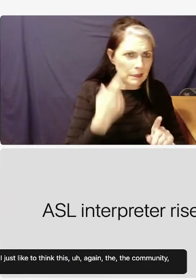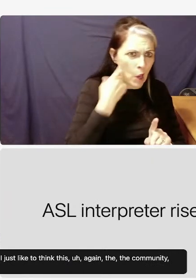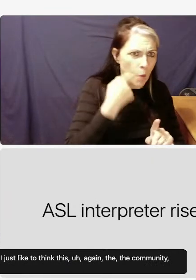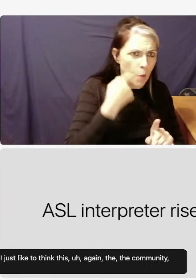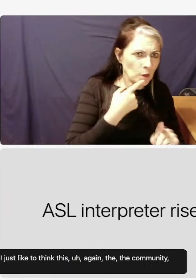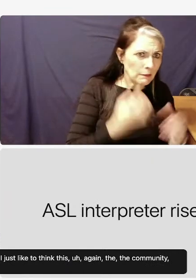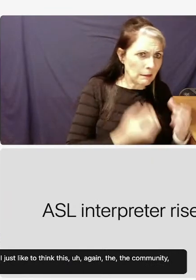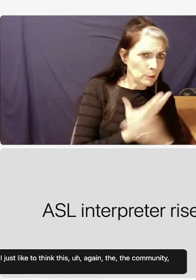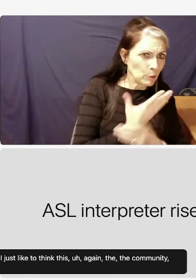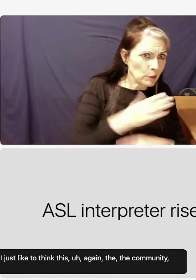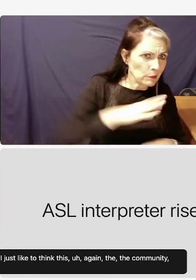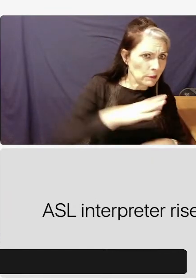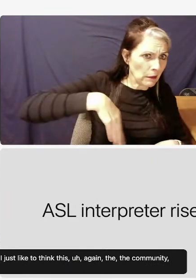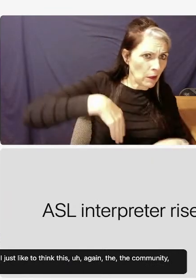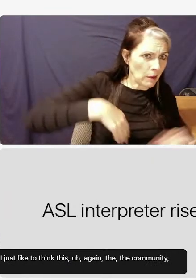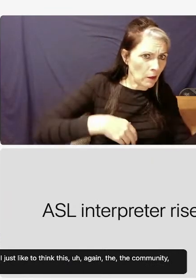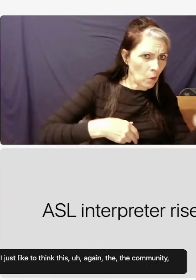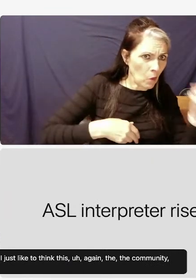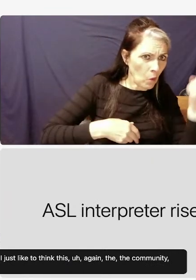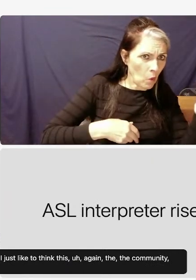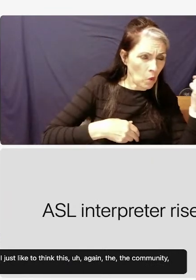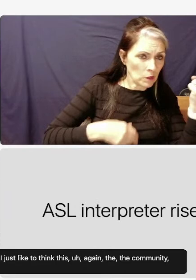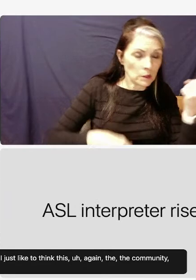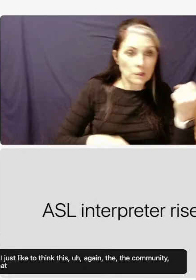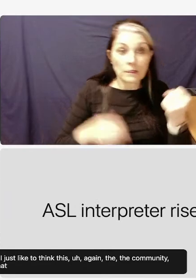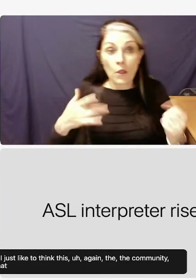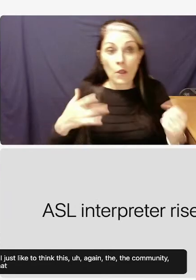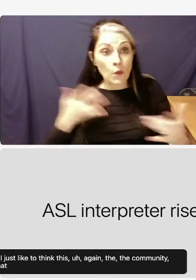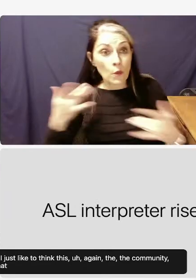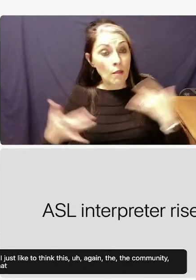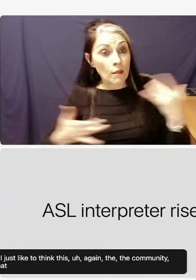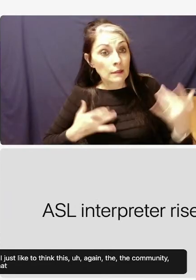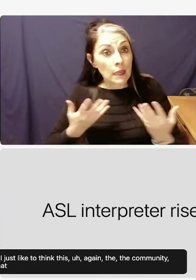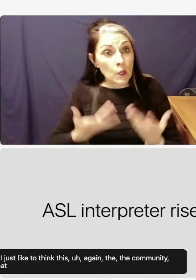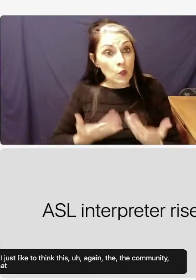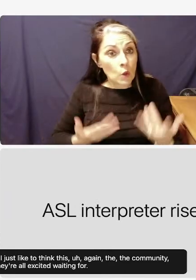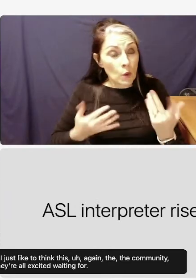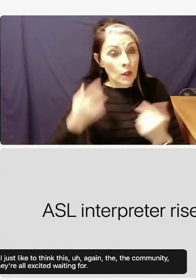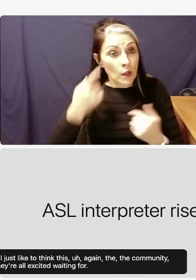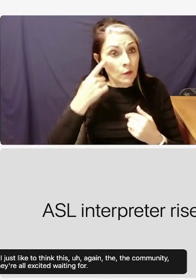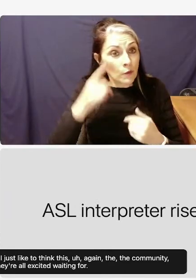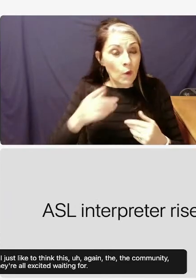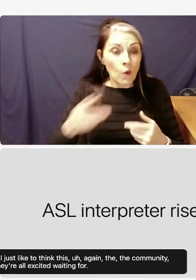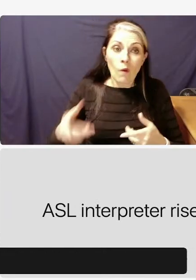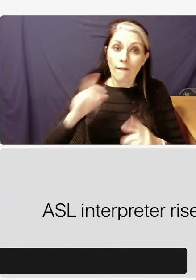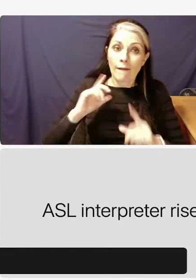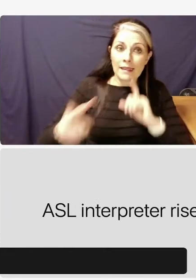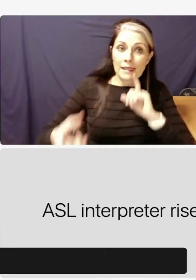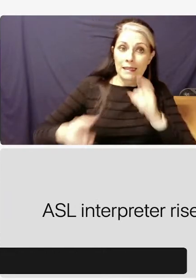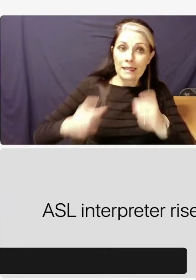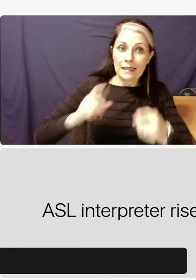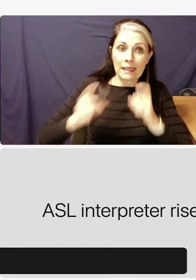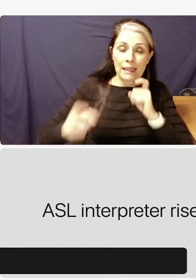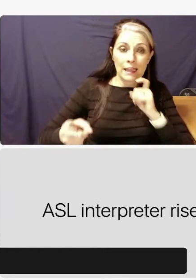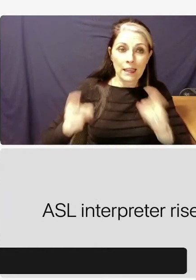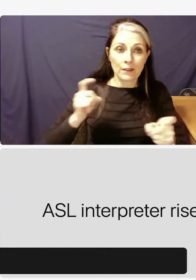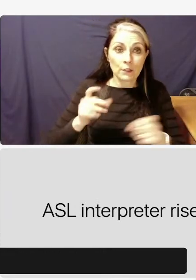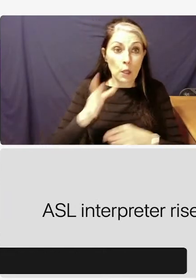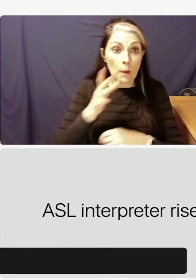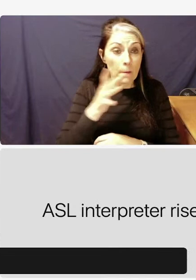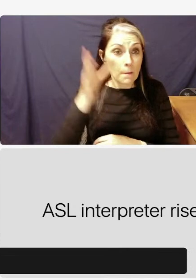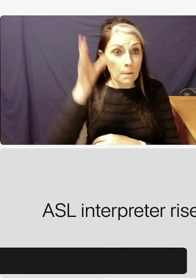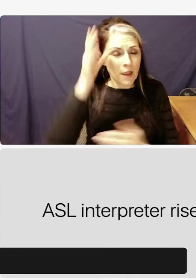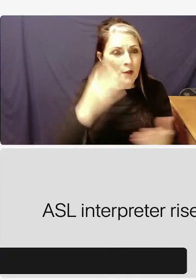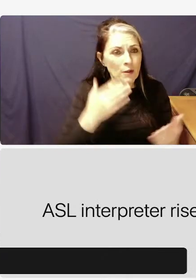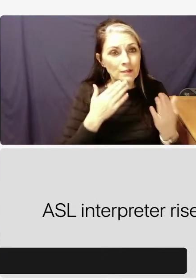that uh and and so i know they're all excited waiting for uh the gifts and and and all that parents